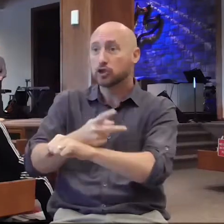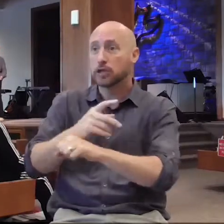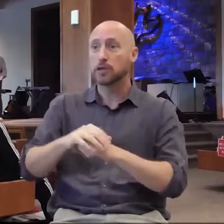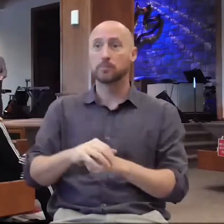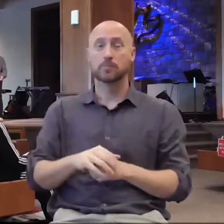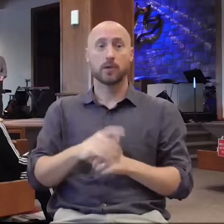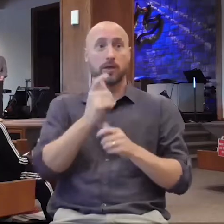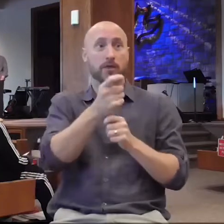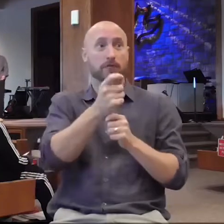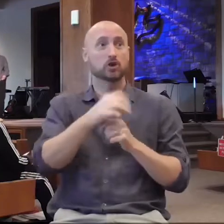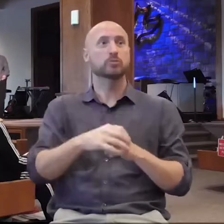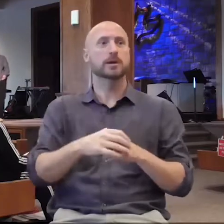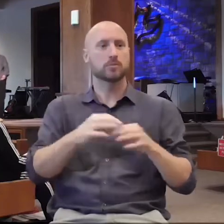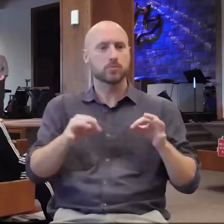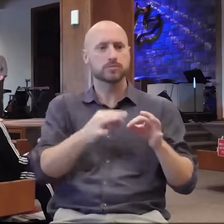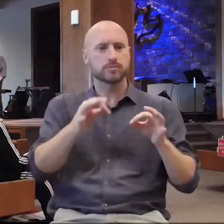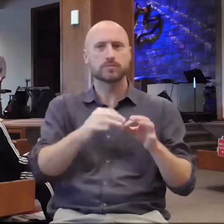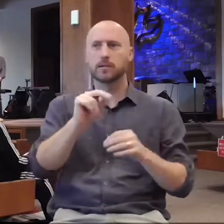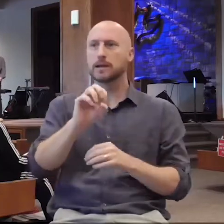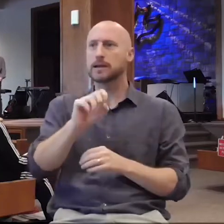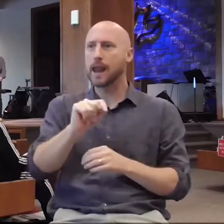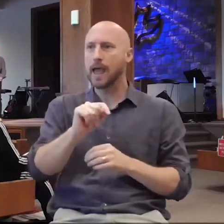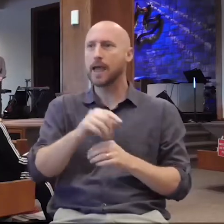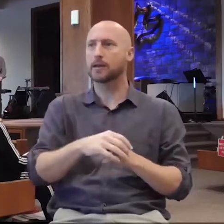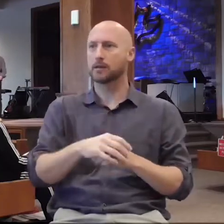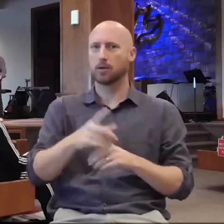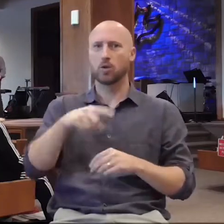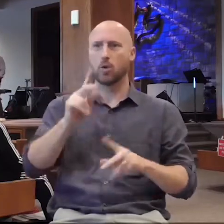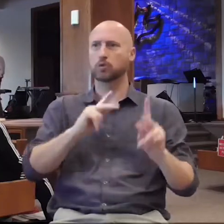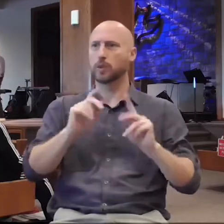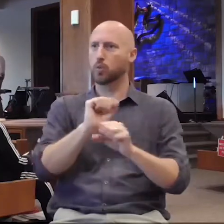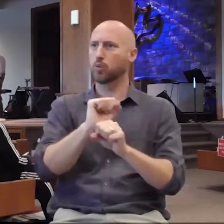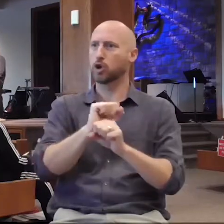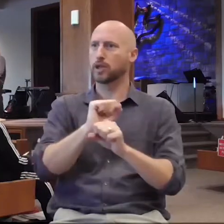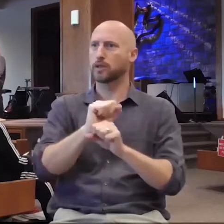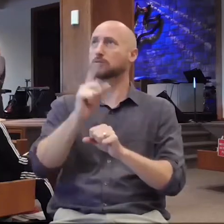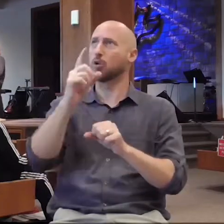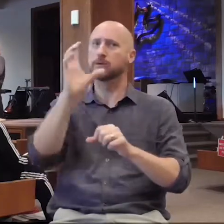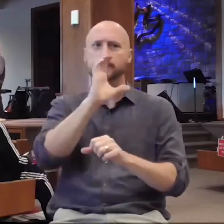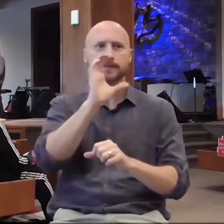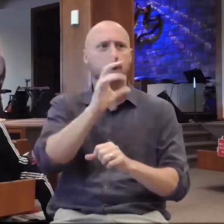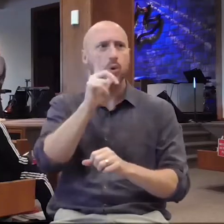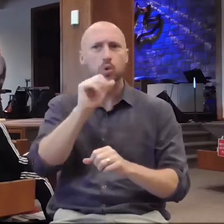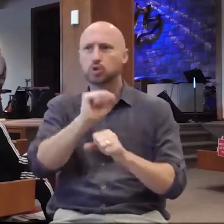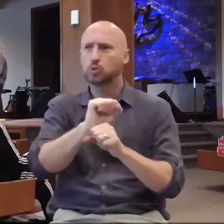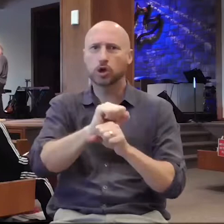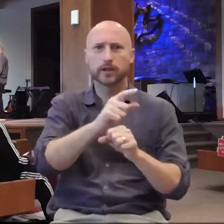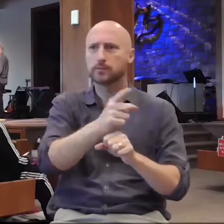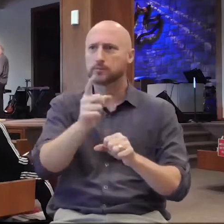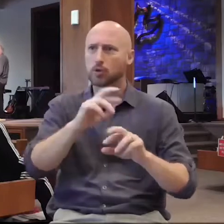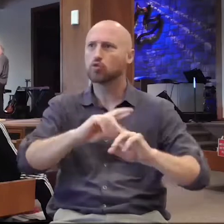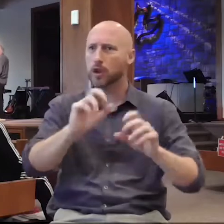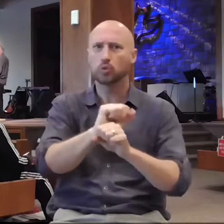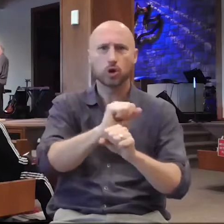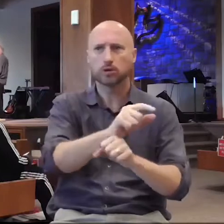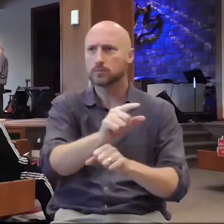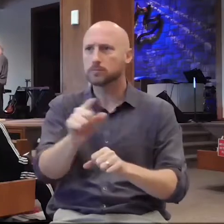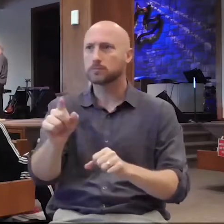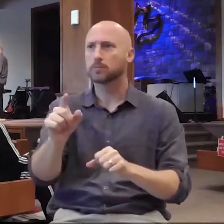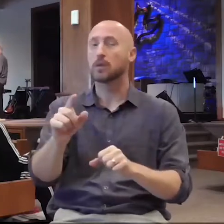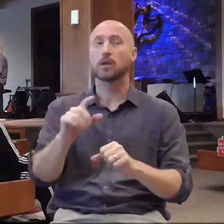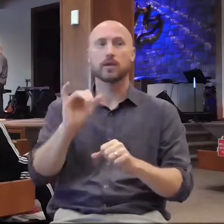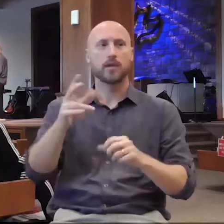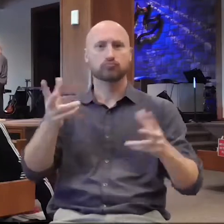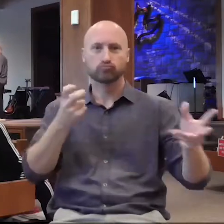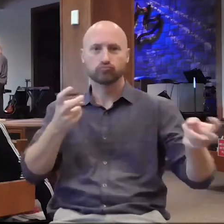mending nets. He's looking for workers. He's looking for people. There's work to do, isn't there? Christ is coming. There's a lot of unsaved people